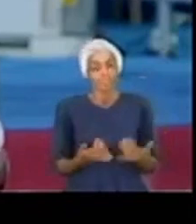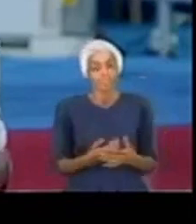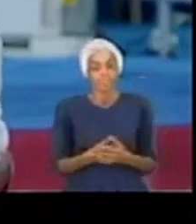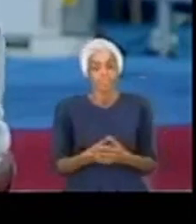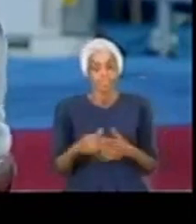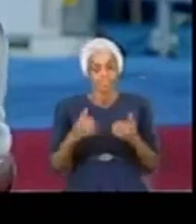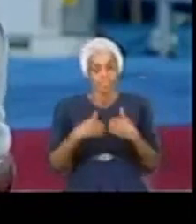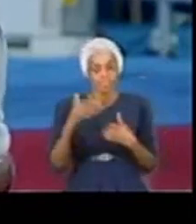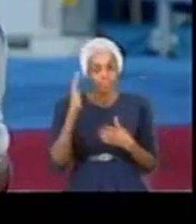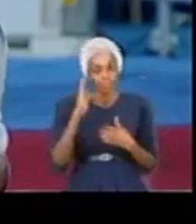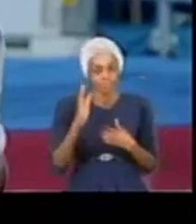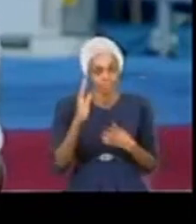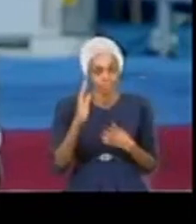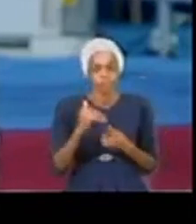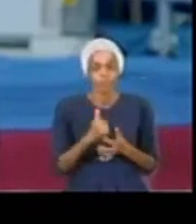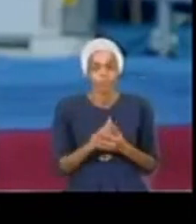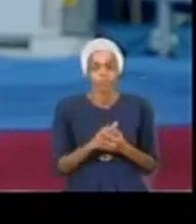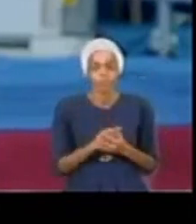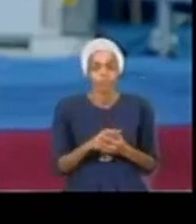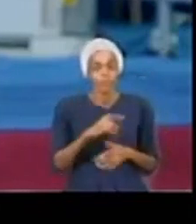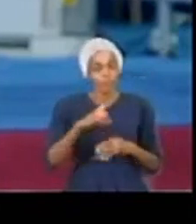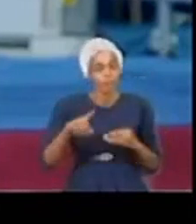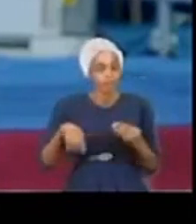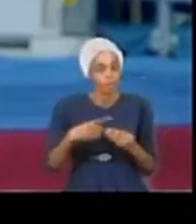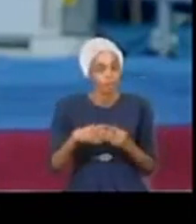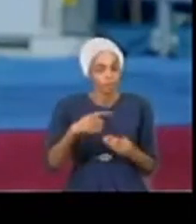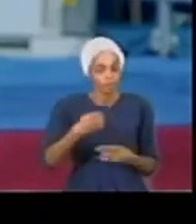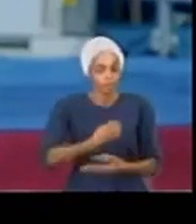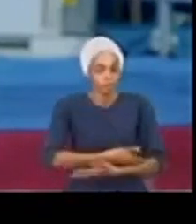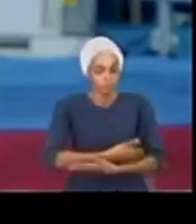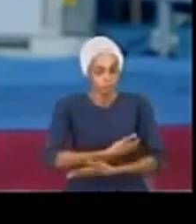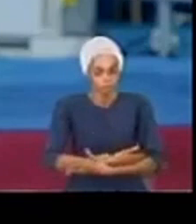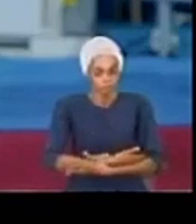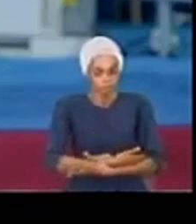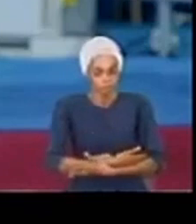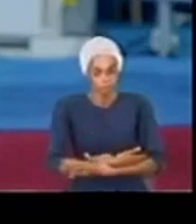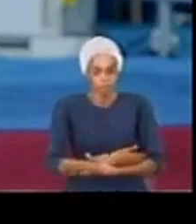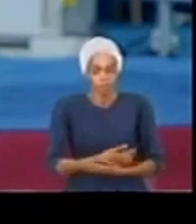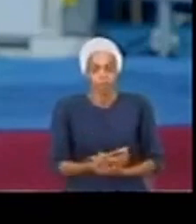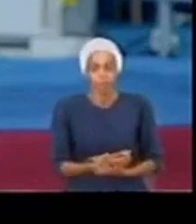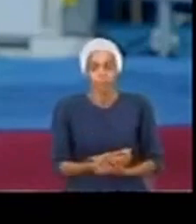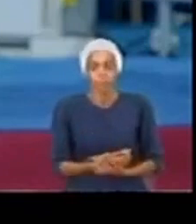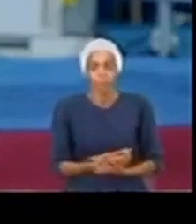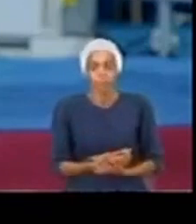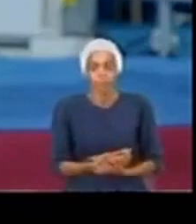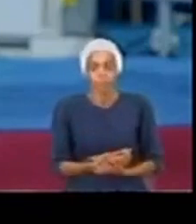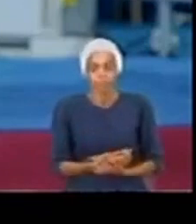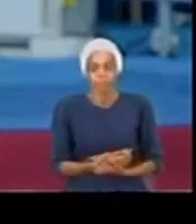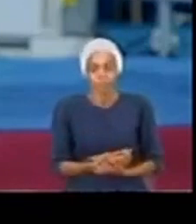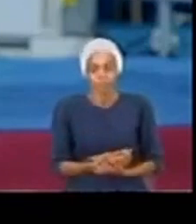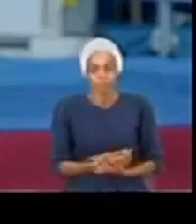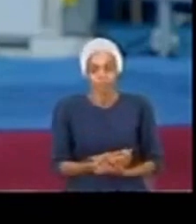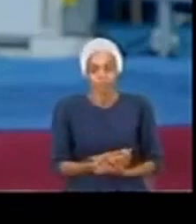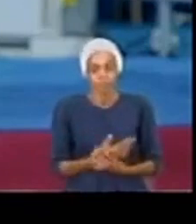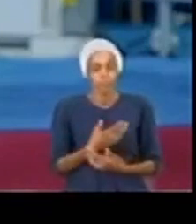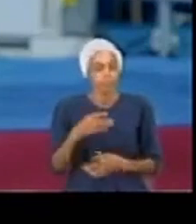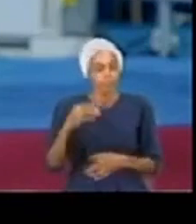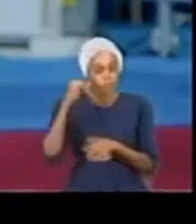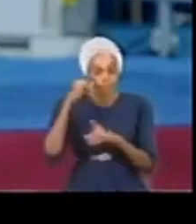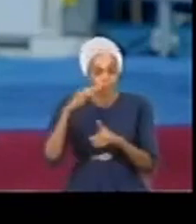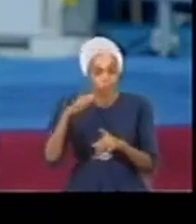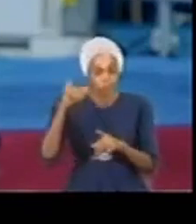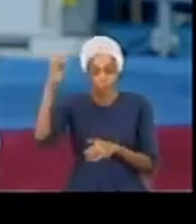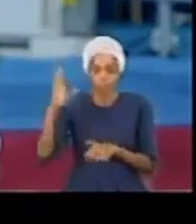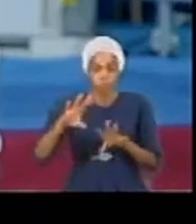God gave me the name of the baby before the conception. And during the conception,